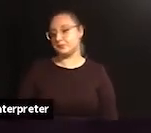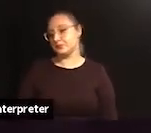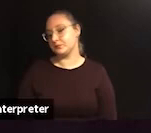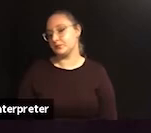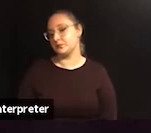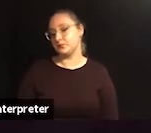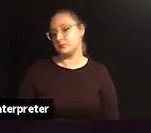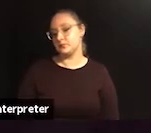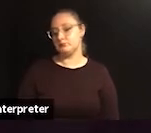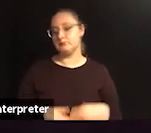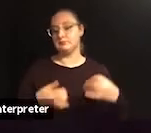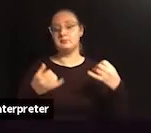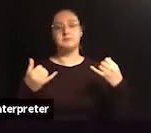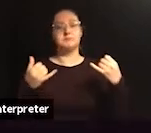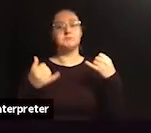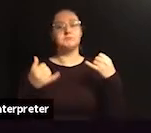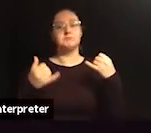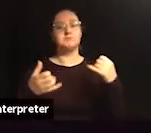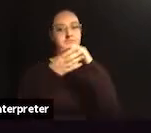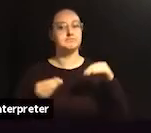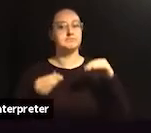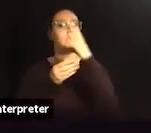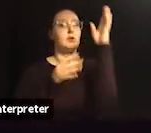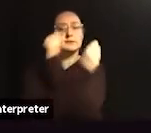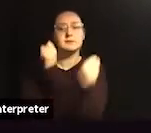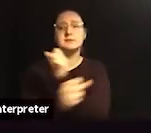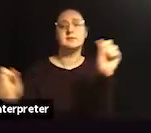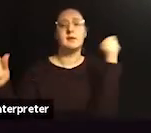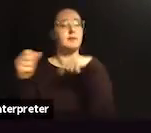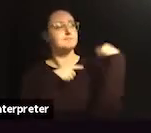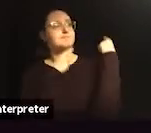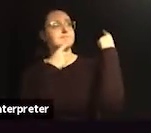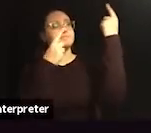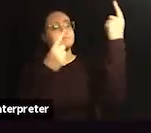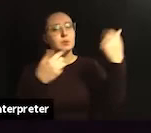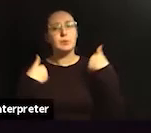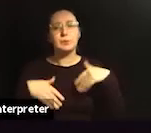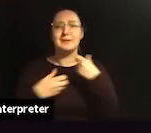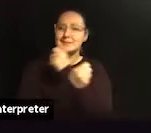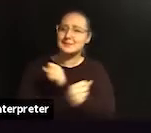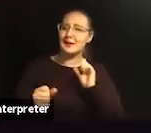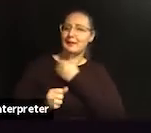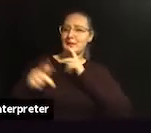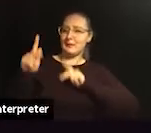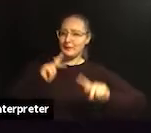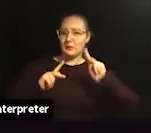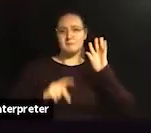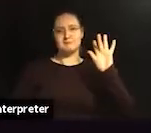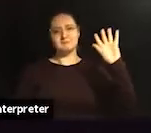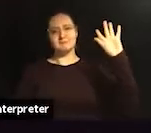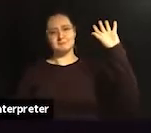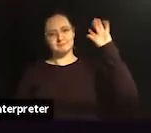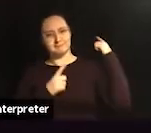Let us hear the record of God's saving deeds in history, how he saved his people in ages past, and let us